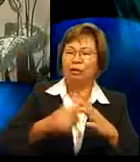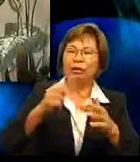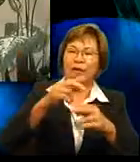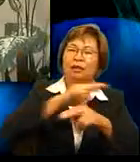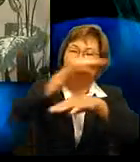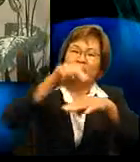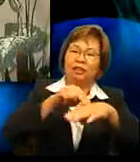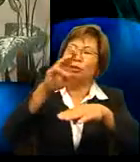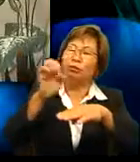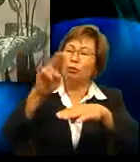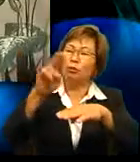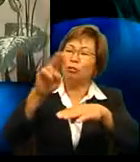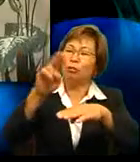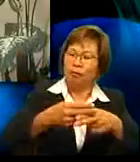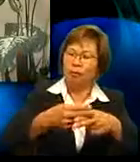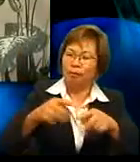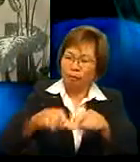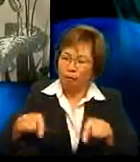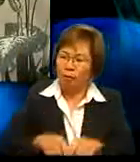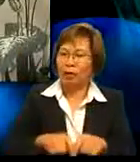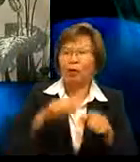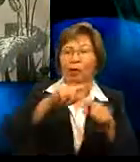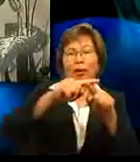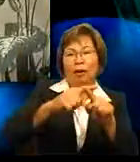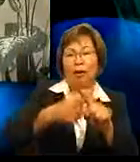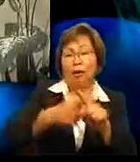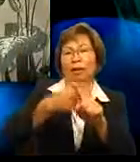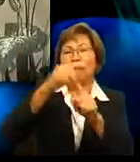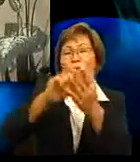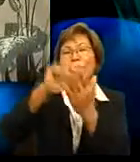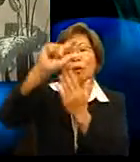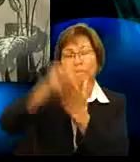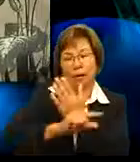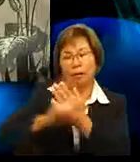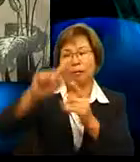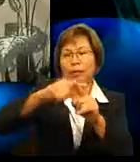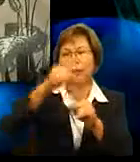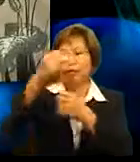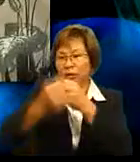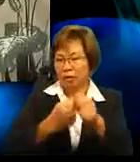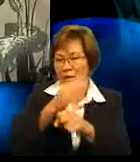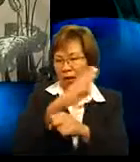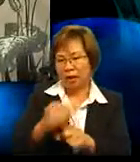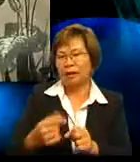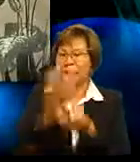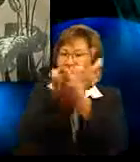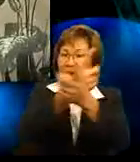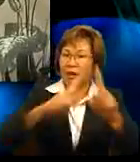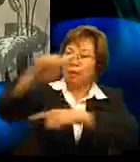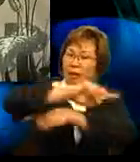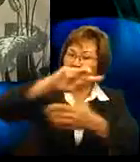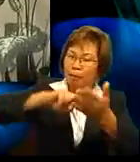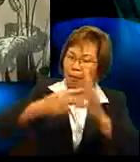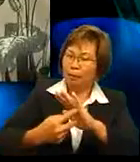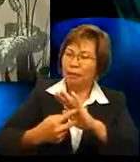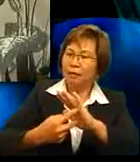of a landmark. August was there as well, which is a name of a month in a year. And Independence Day, which